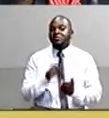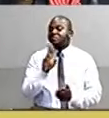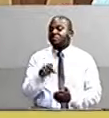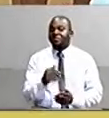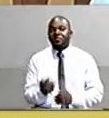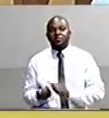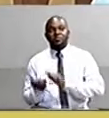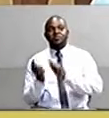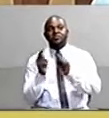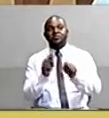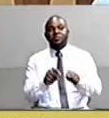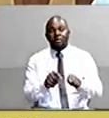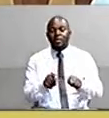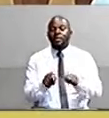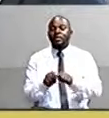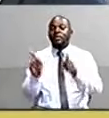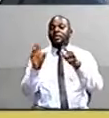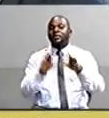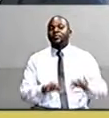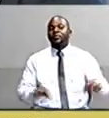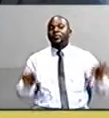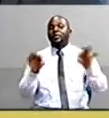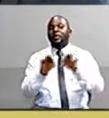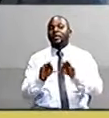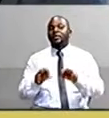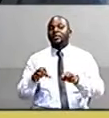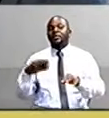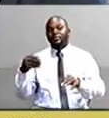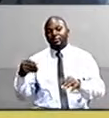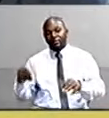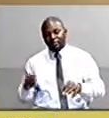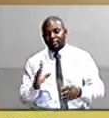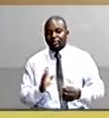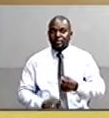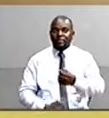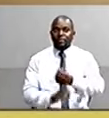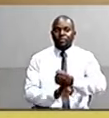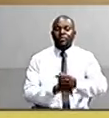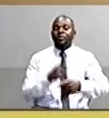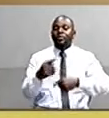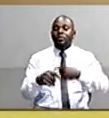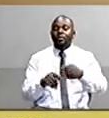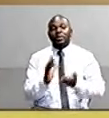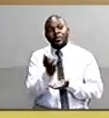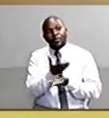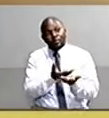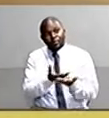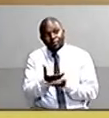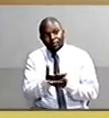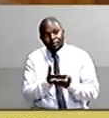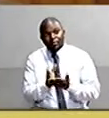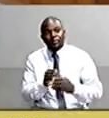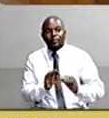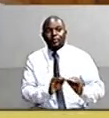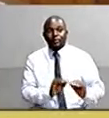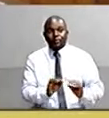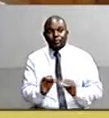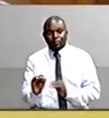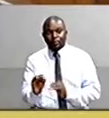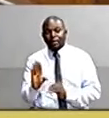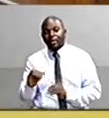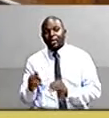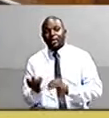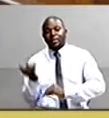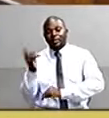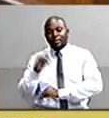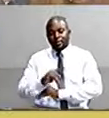turn up, including the necessary equipment and support for its smooth running. The discussion that was adjourned to another day